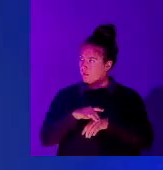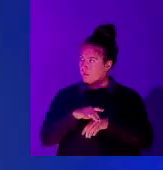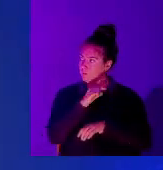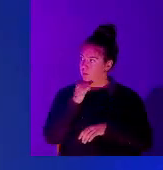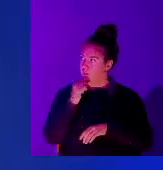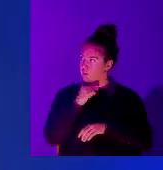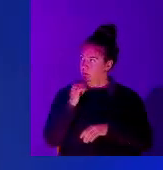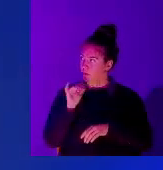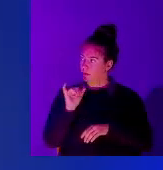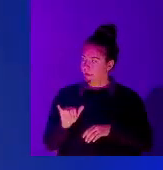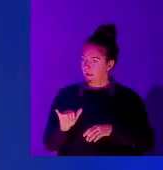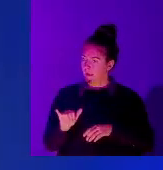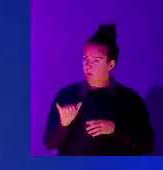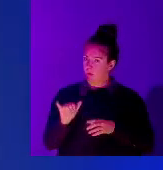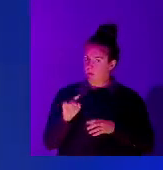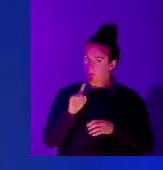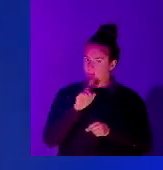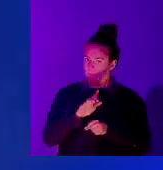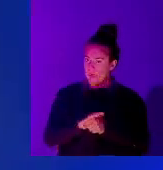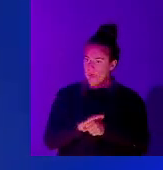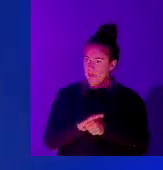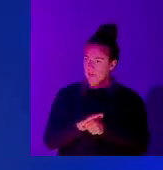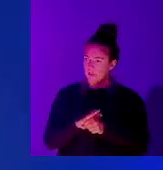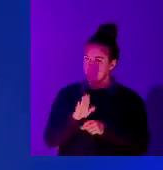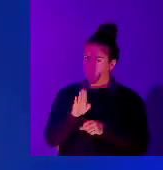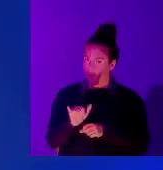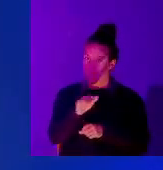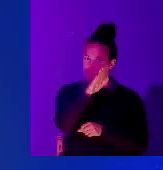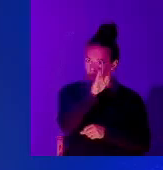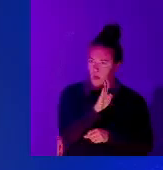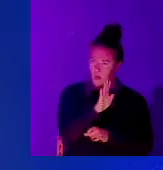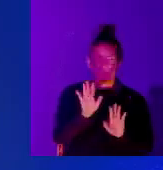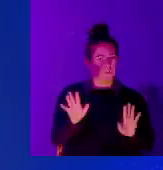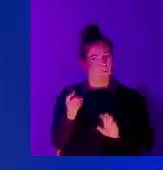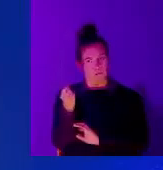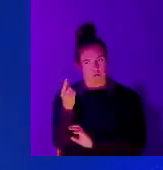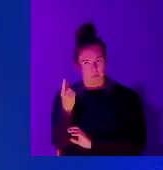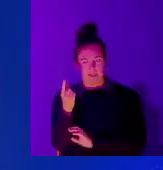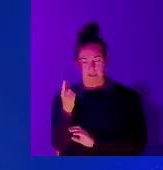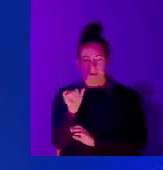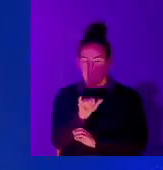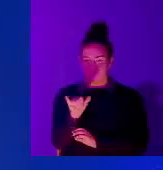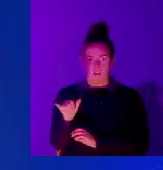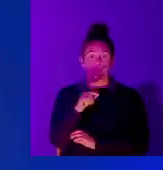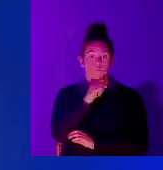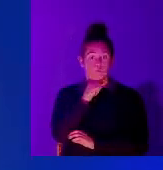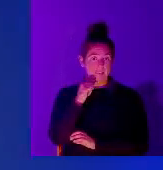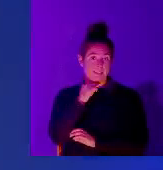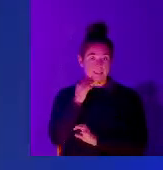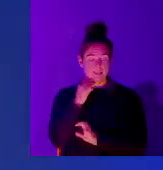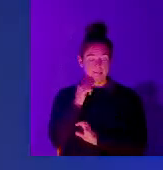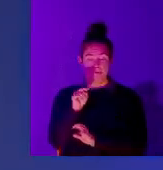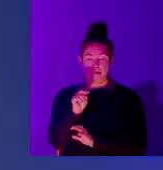of Levi. So even in priestliness, there is subordinate authority.